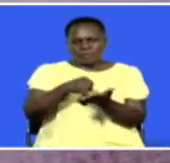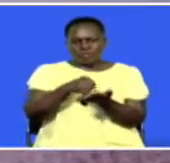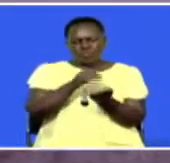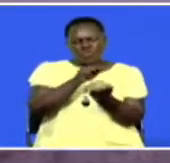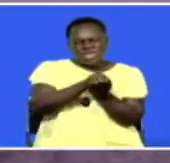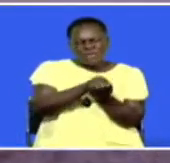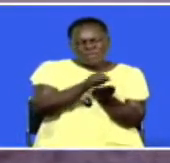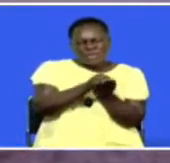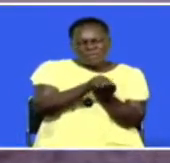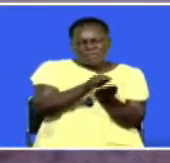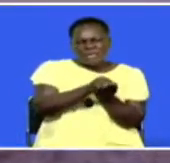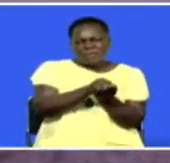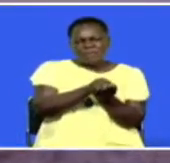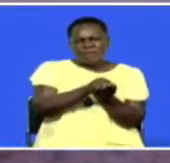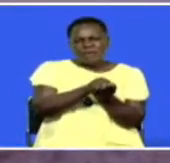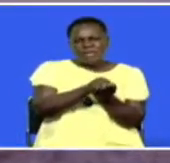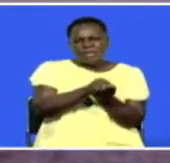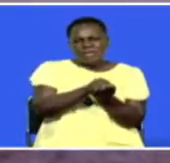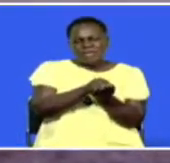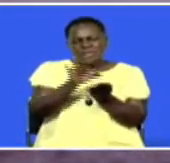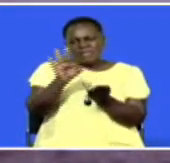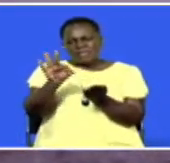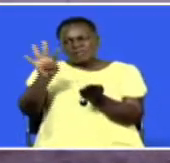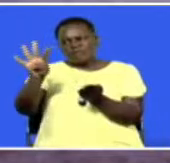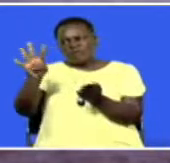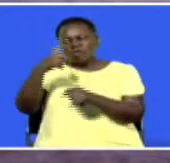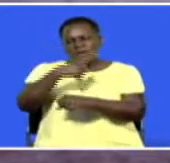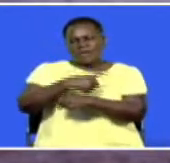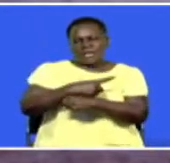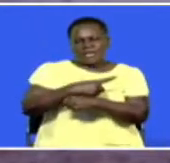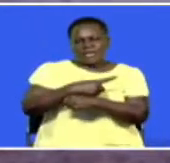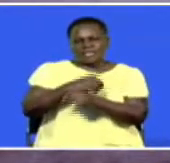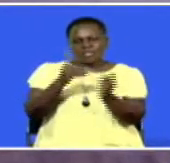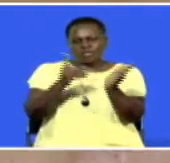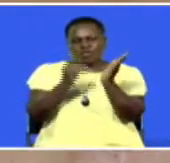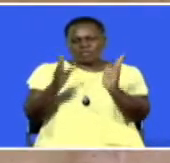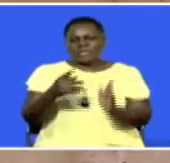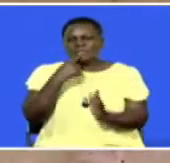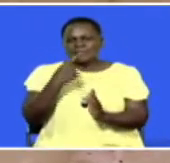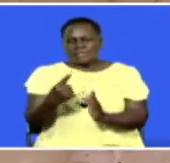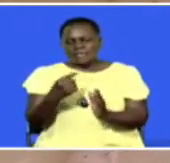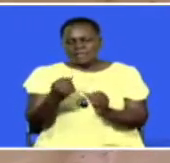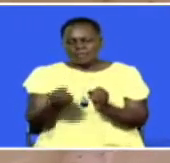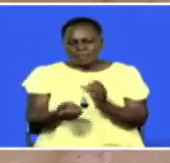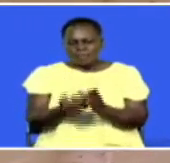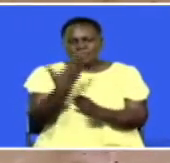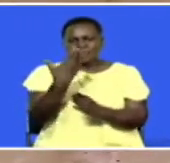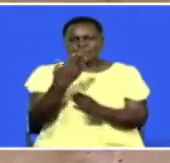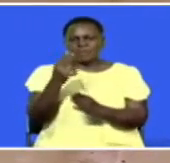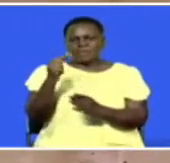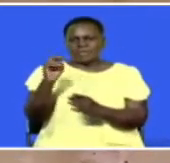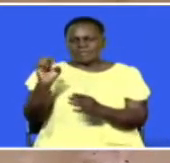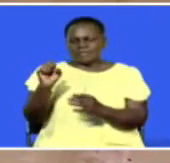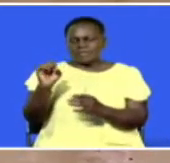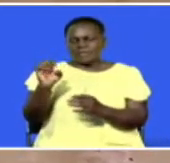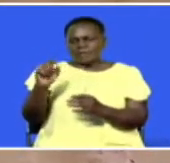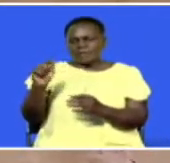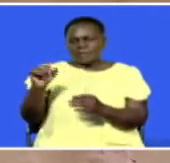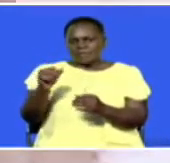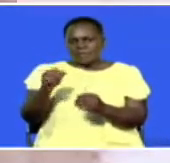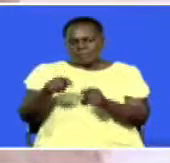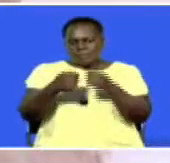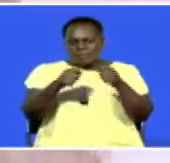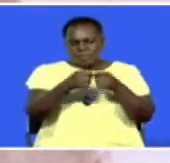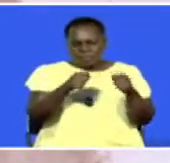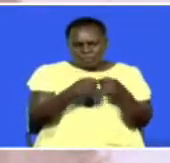fermentation. Fermenting the flour for 3 to 4 days, according to the dietitian, activates enzymes called phytase, which